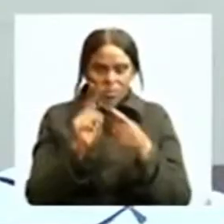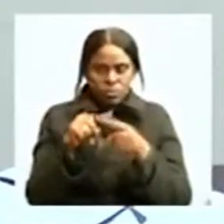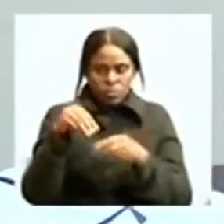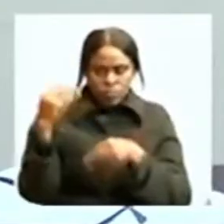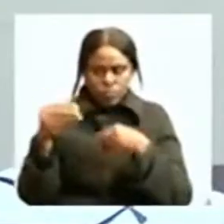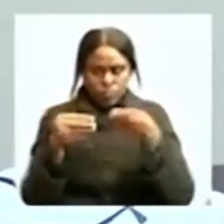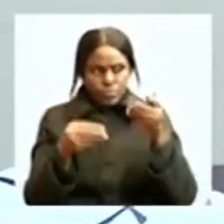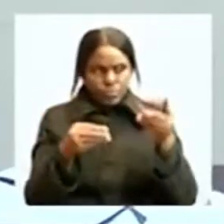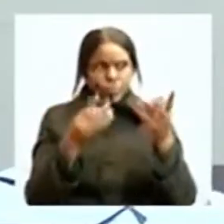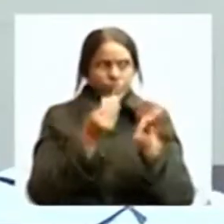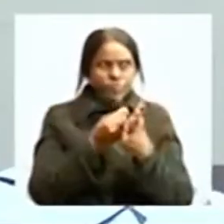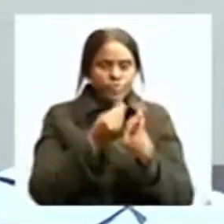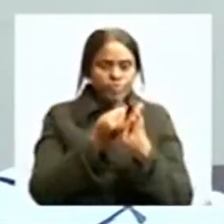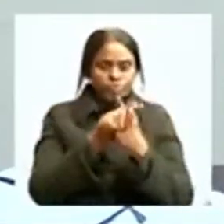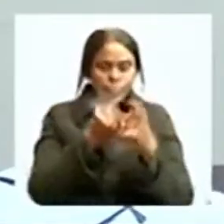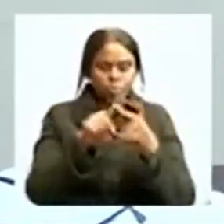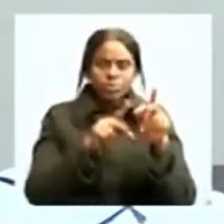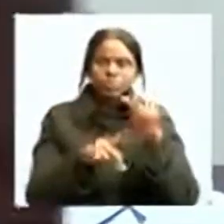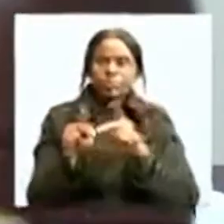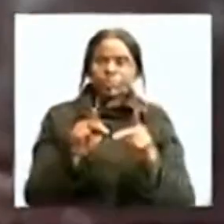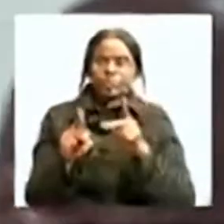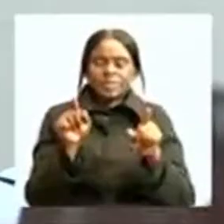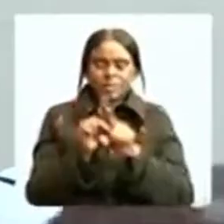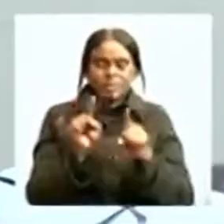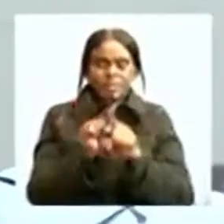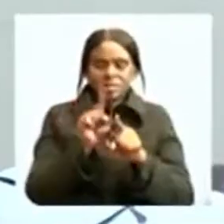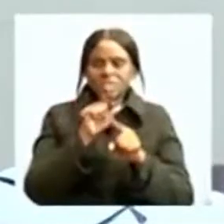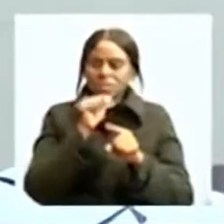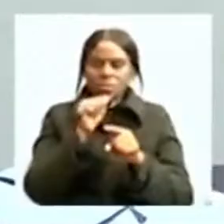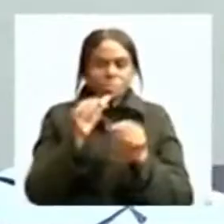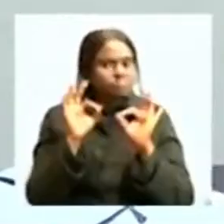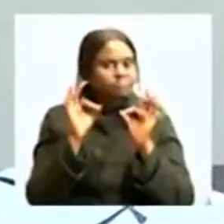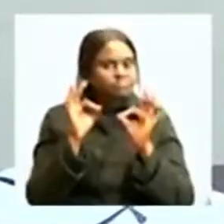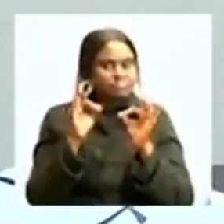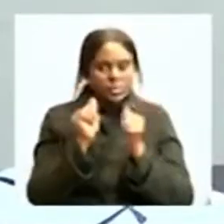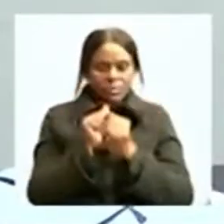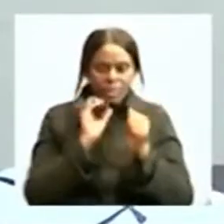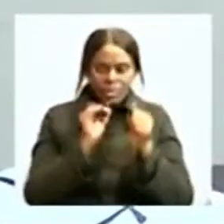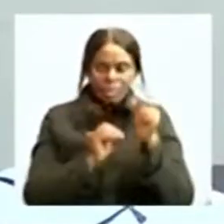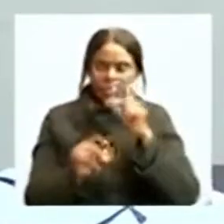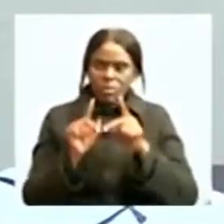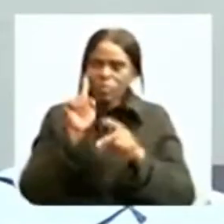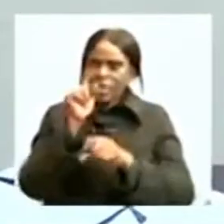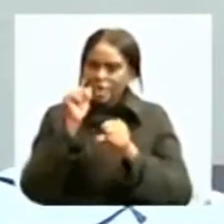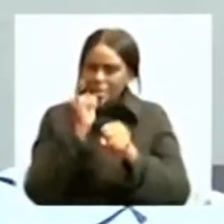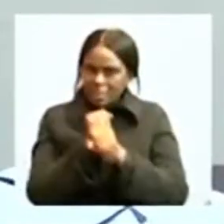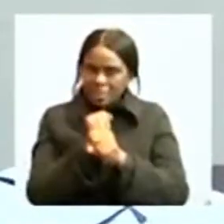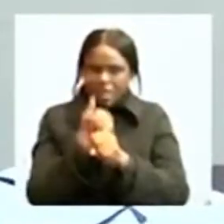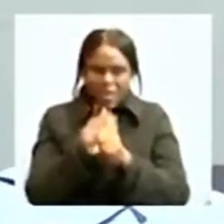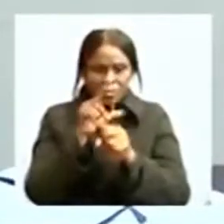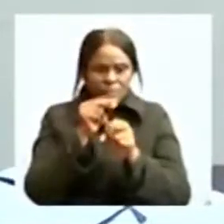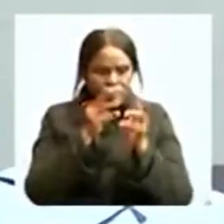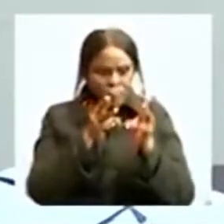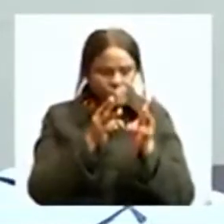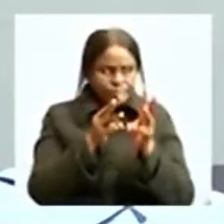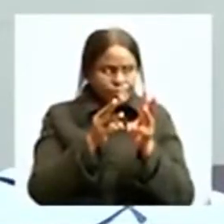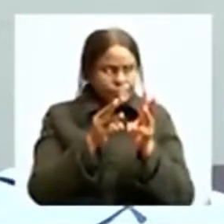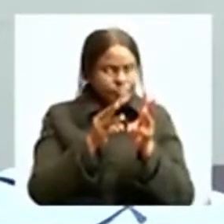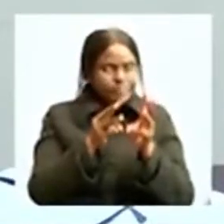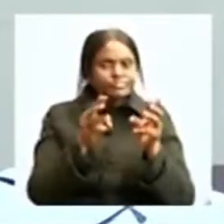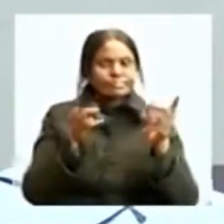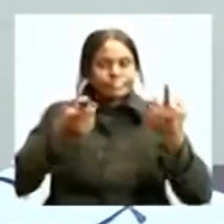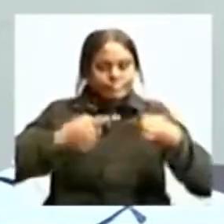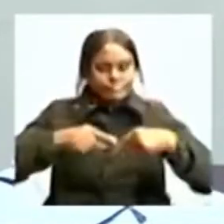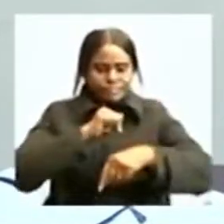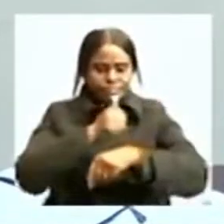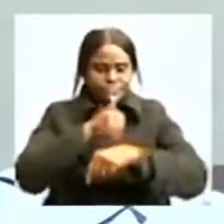these funds to the people, and it is not sitting very well with our people. 1 year, there is no way the local